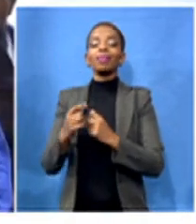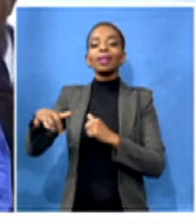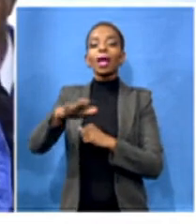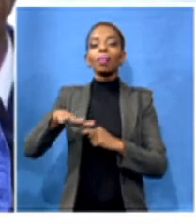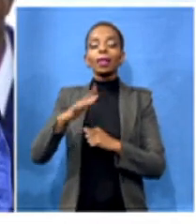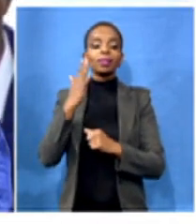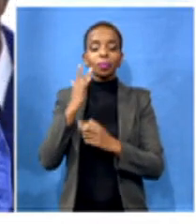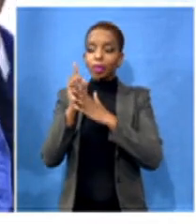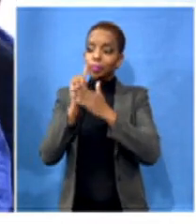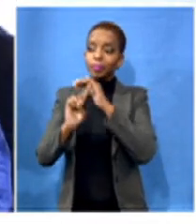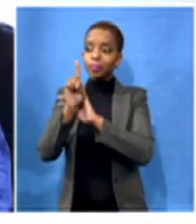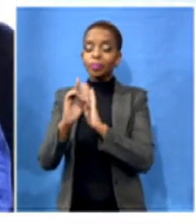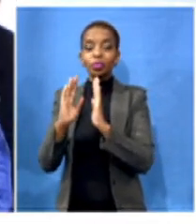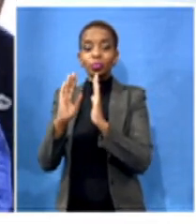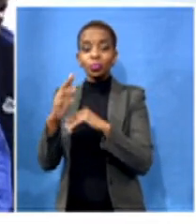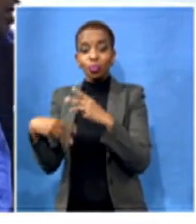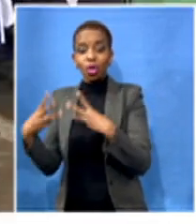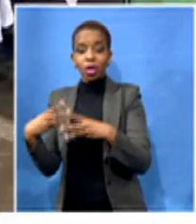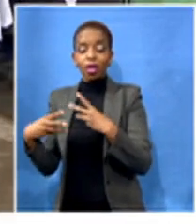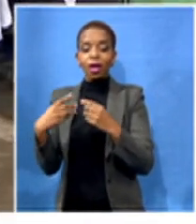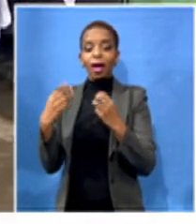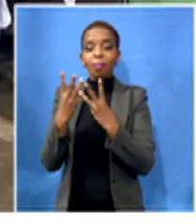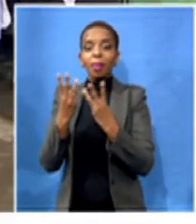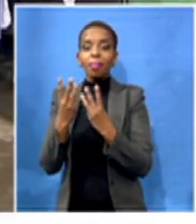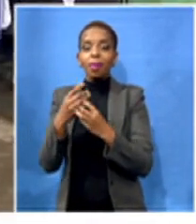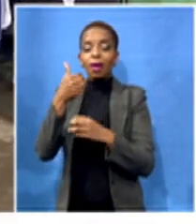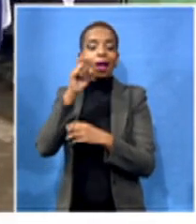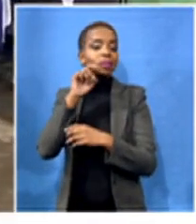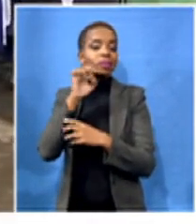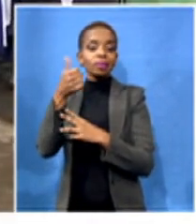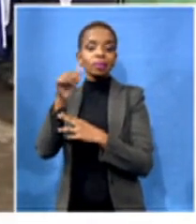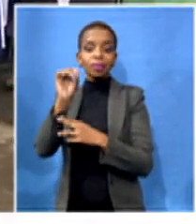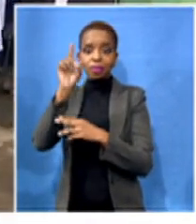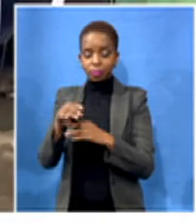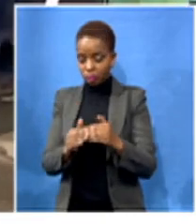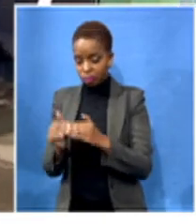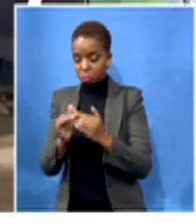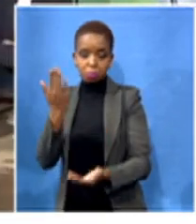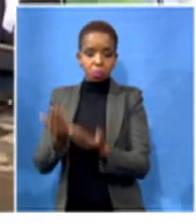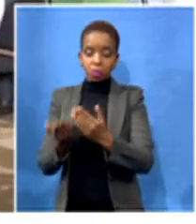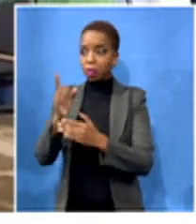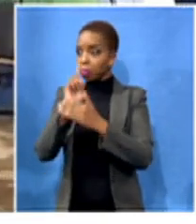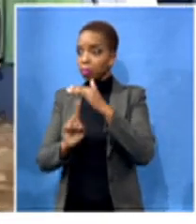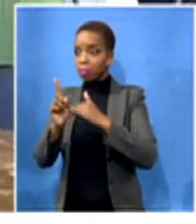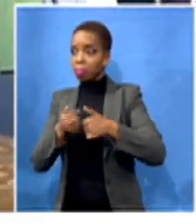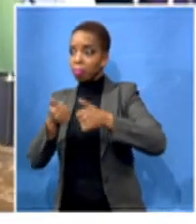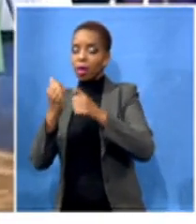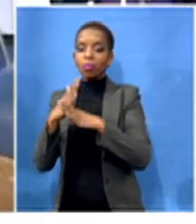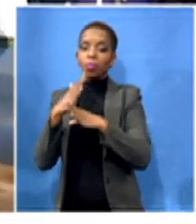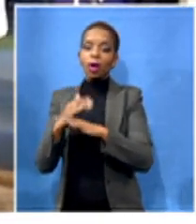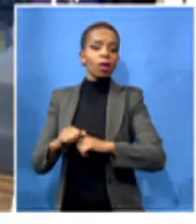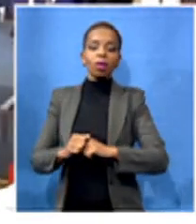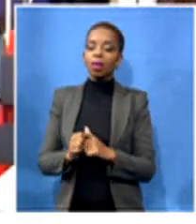to work, it's been warned that people over the age of 60 need to take care and perhaps not go back to work remotely,